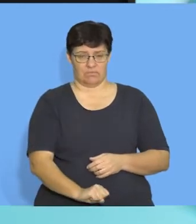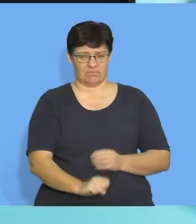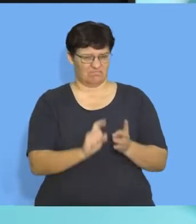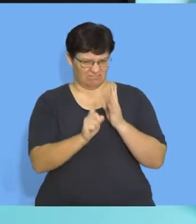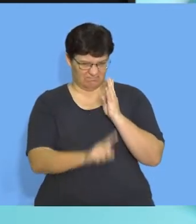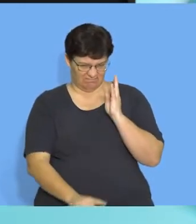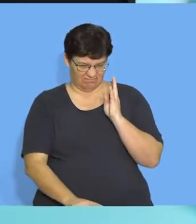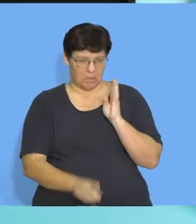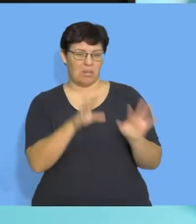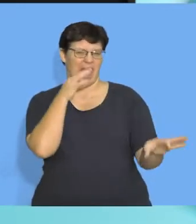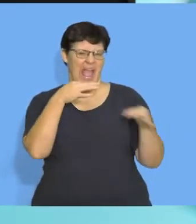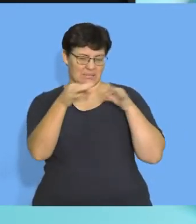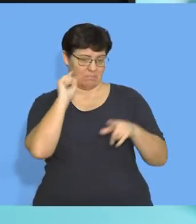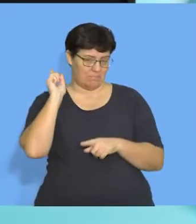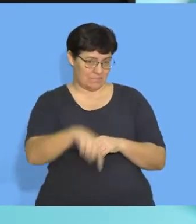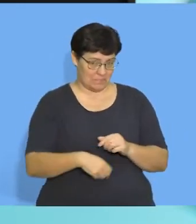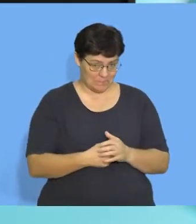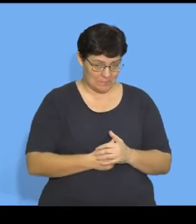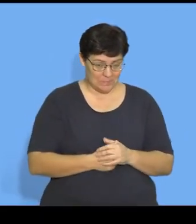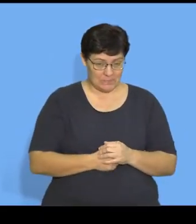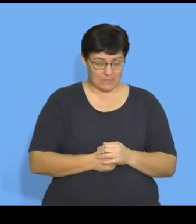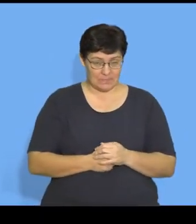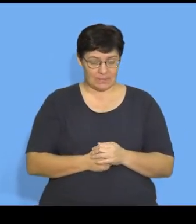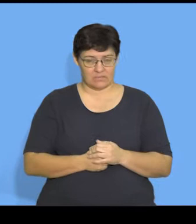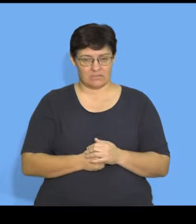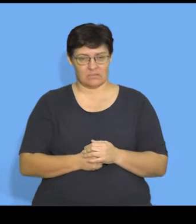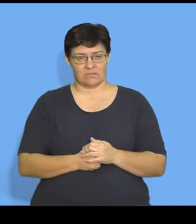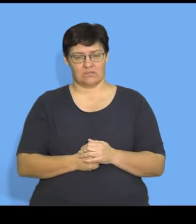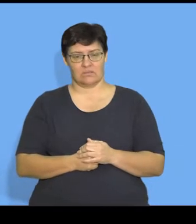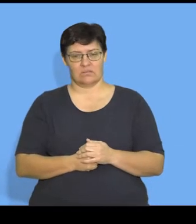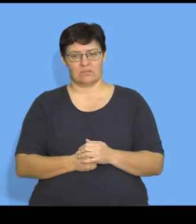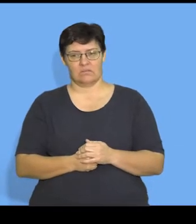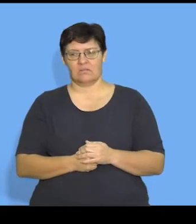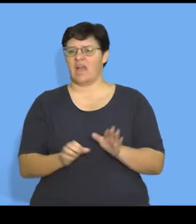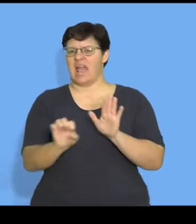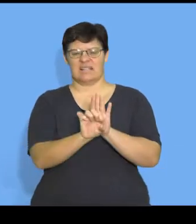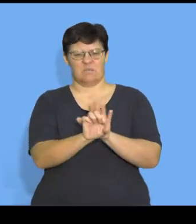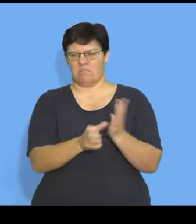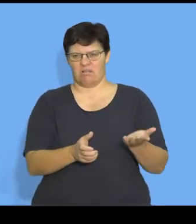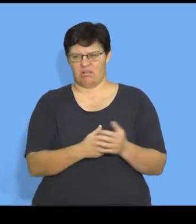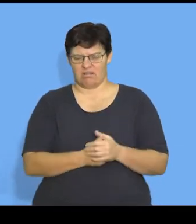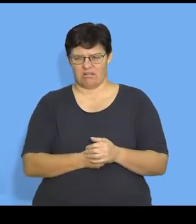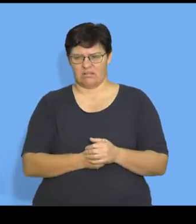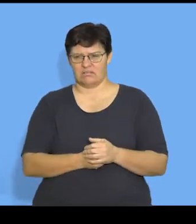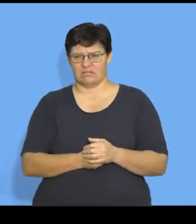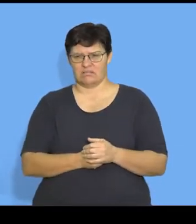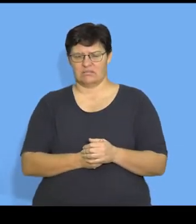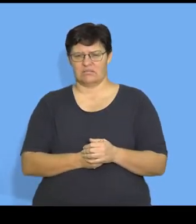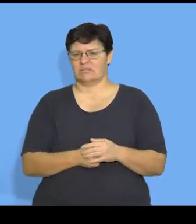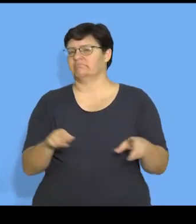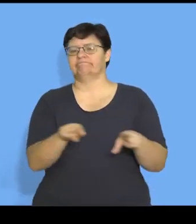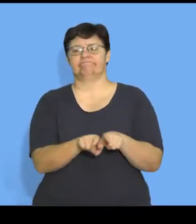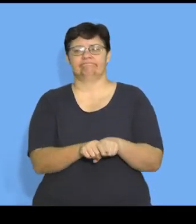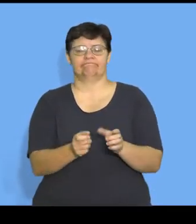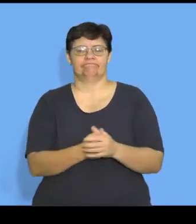them. We're going to explain them all, okay? So what are our examples of vectors? Things like